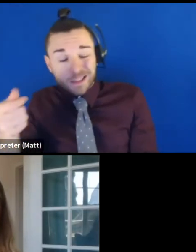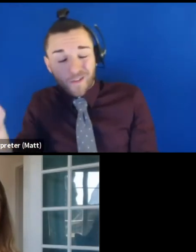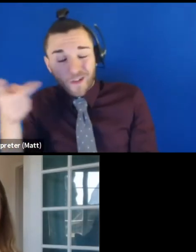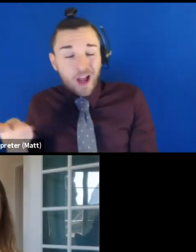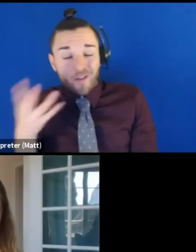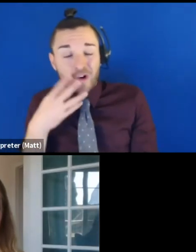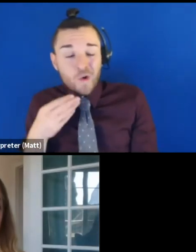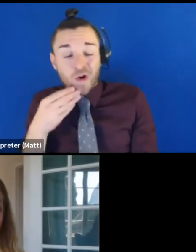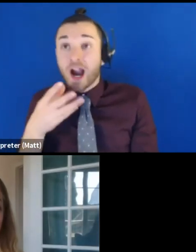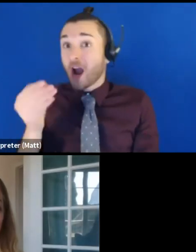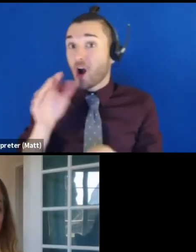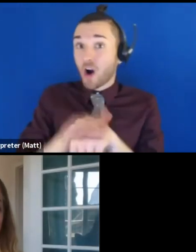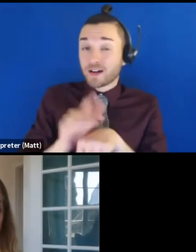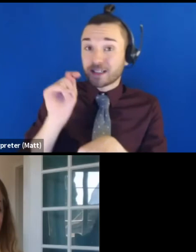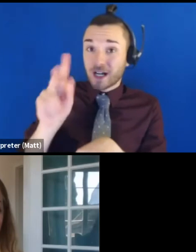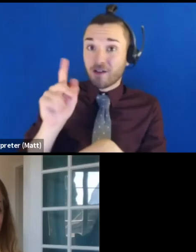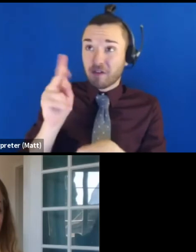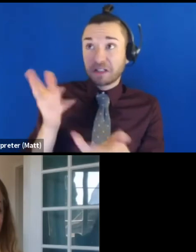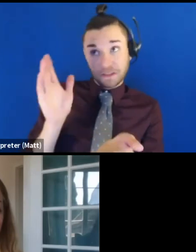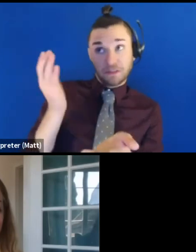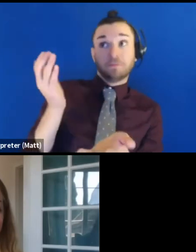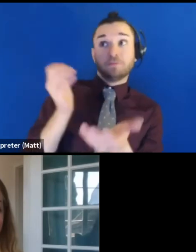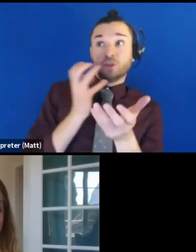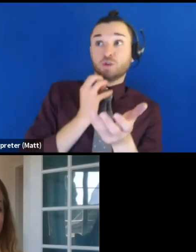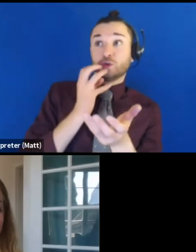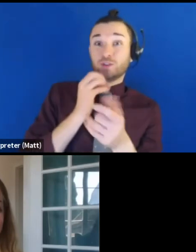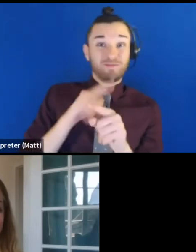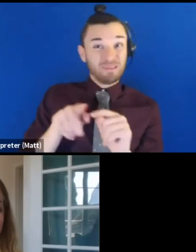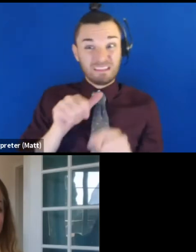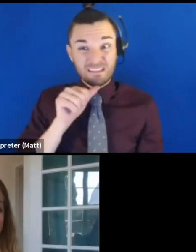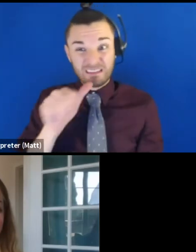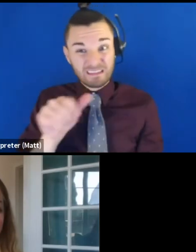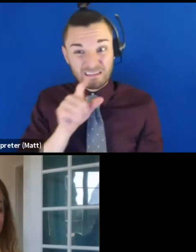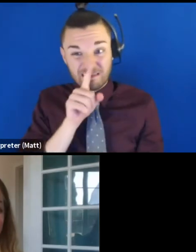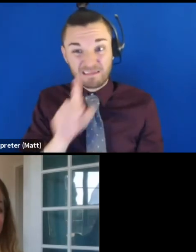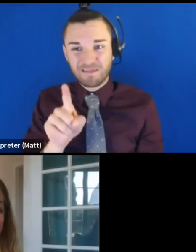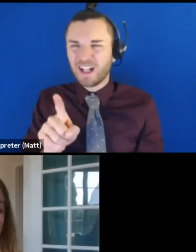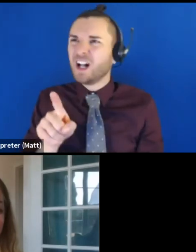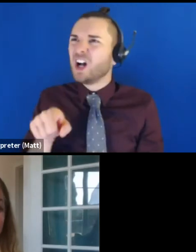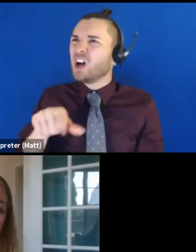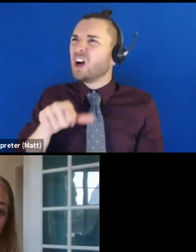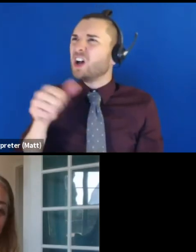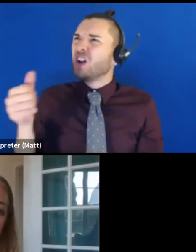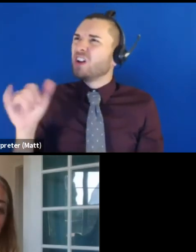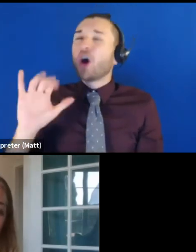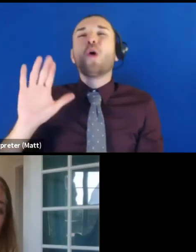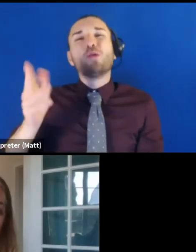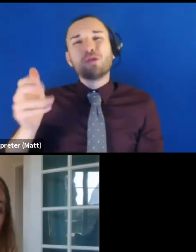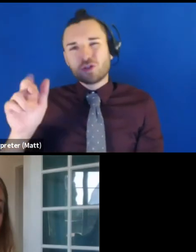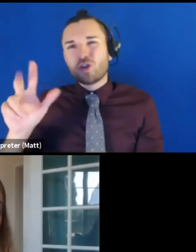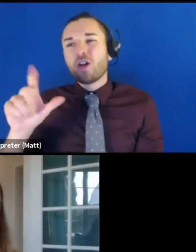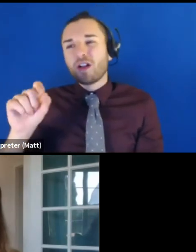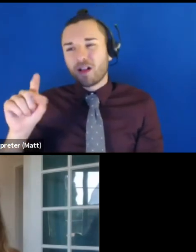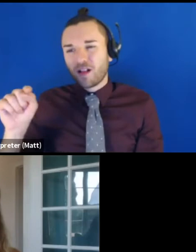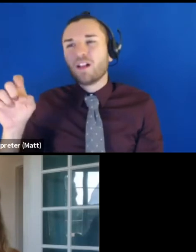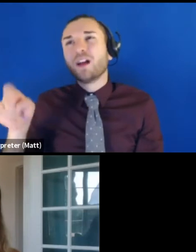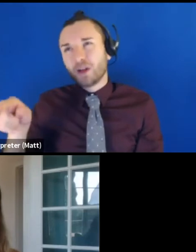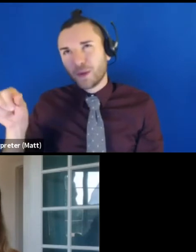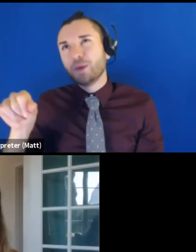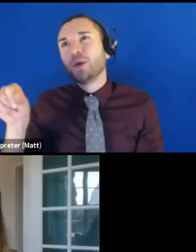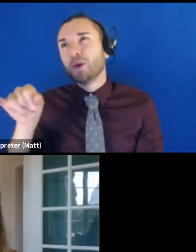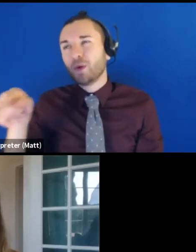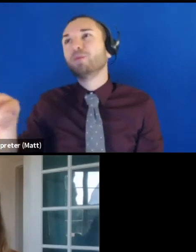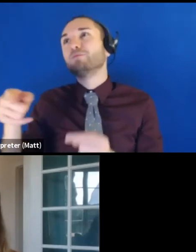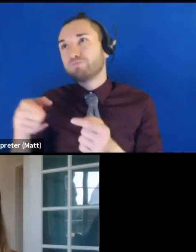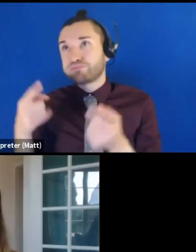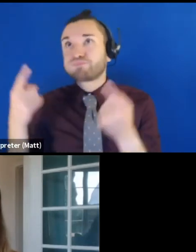So it's I can't actually think of a lot of Jewish themes in that show other than Charlotte having converted, and that's a whole different thing. But yes, the